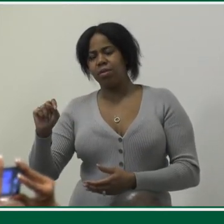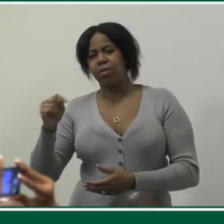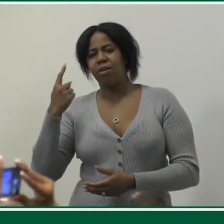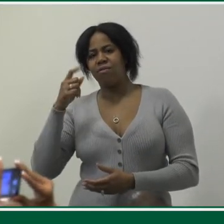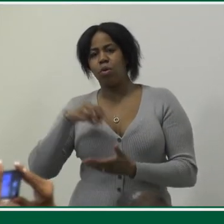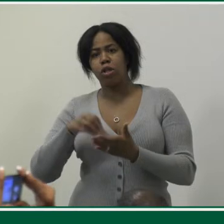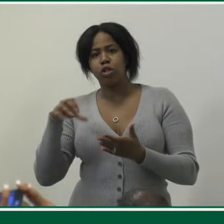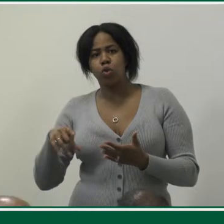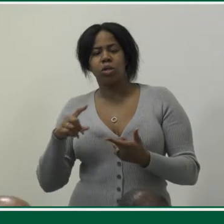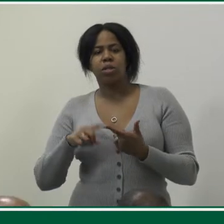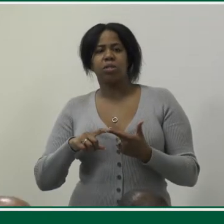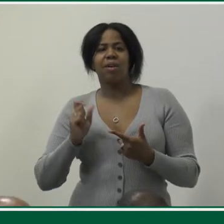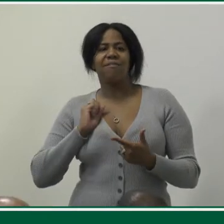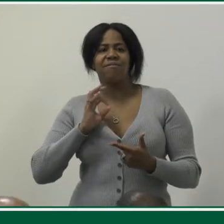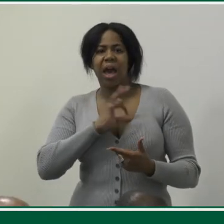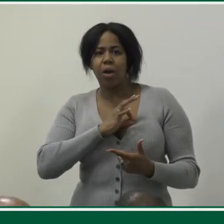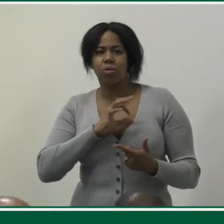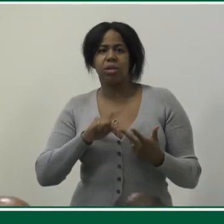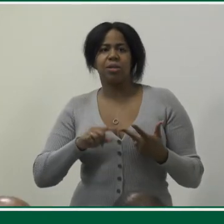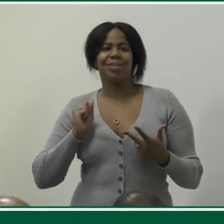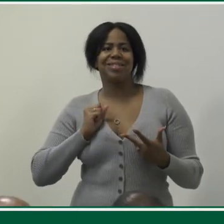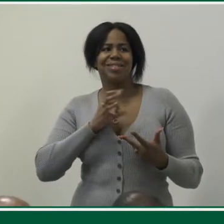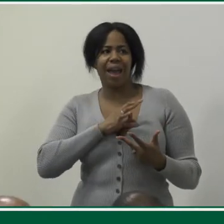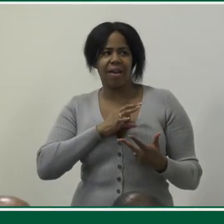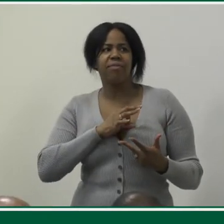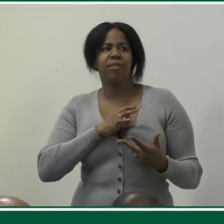faculty, the staff. So hopefully you can see